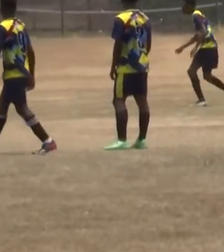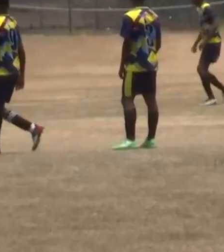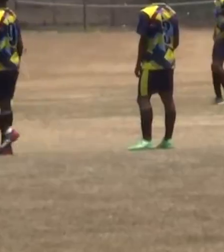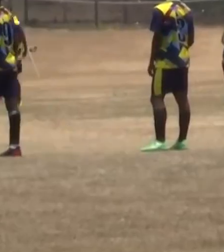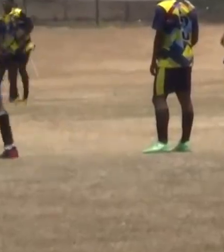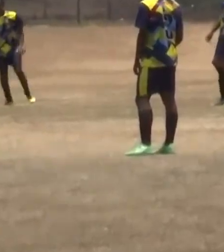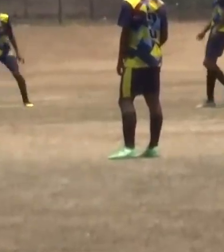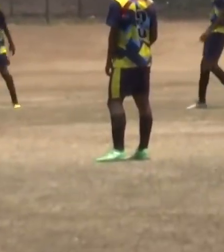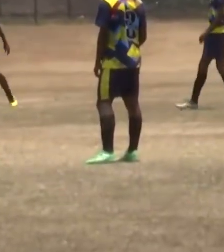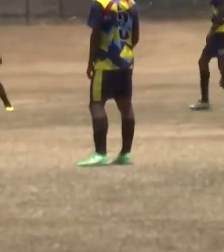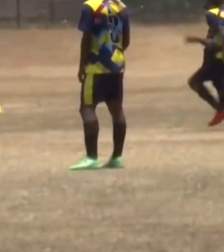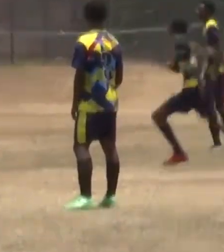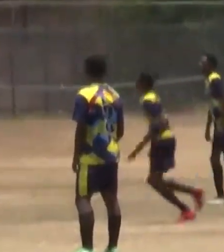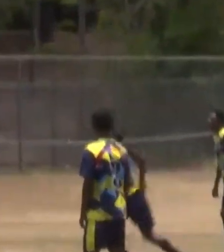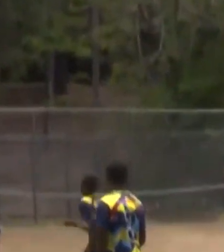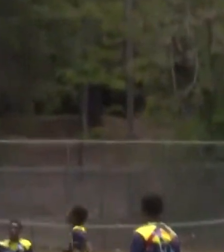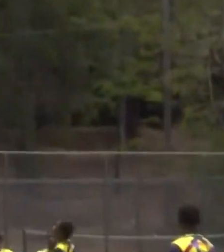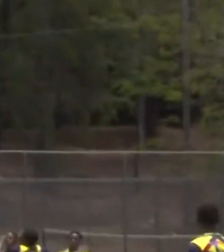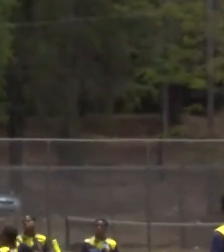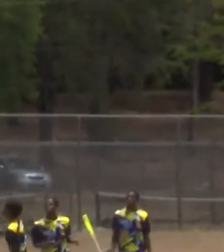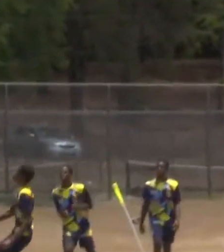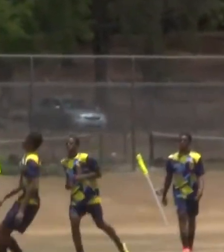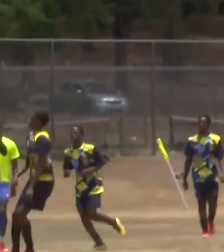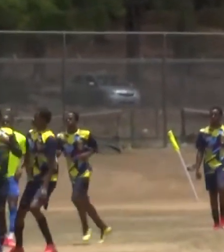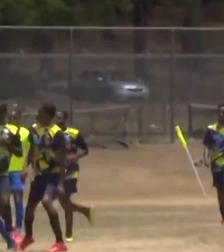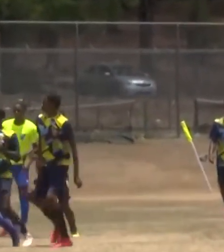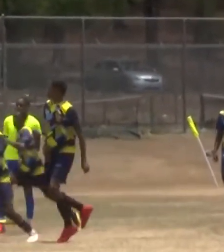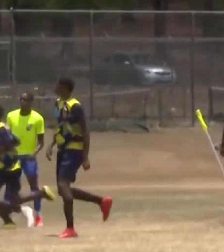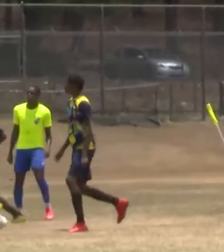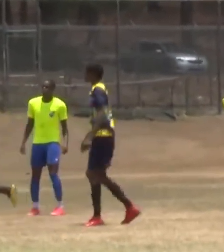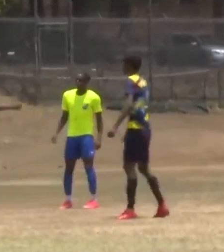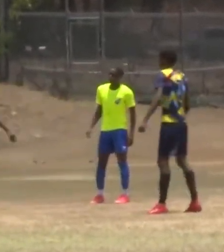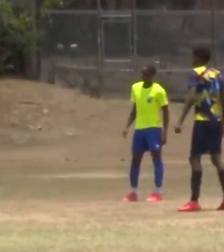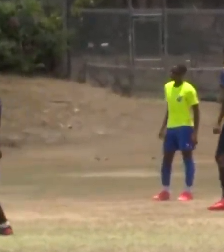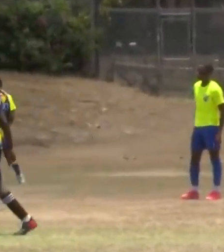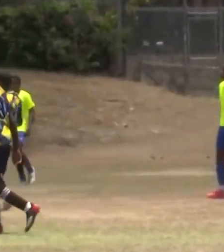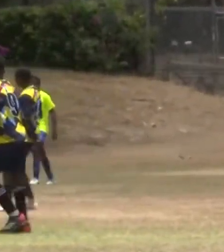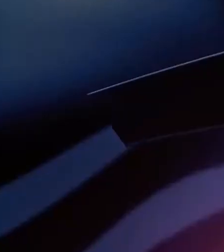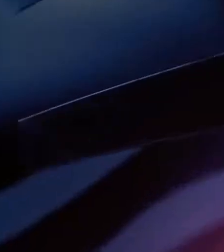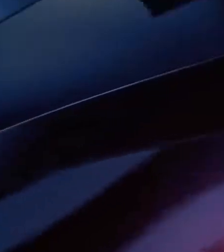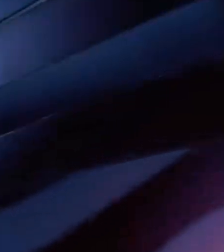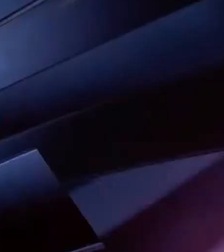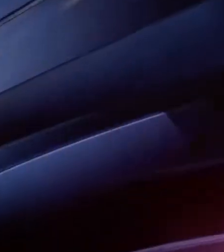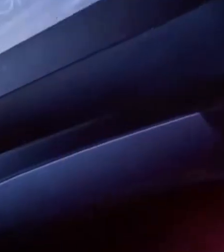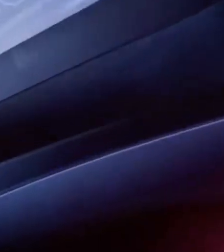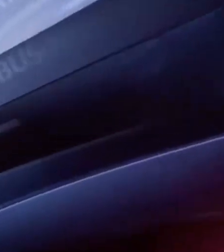stay. Paradise 5-1 winners over the Barbados Soccer Academy.